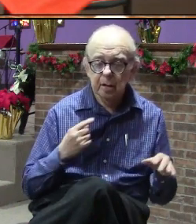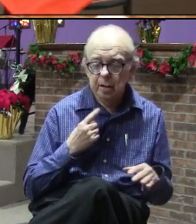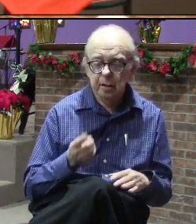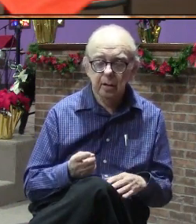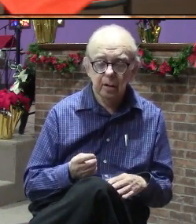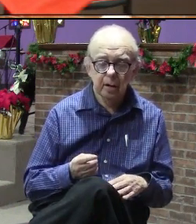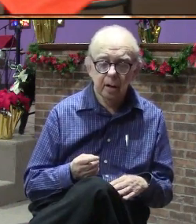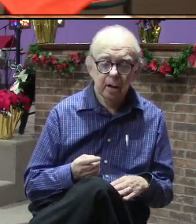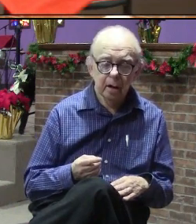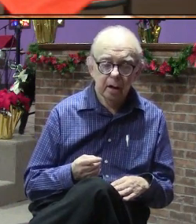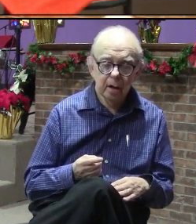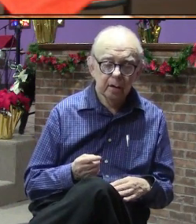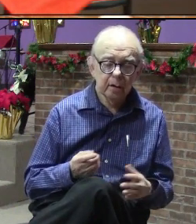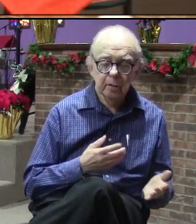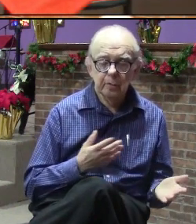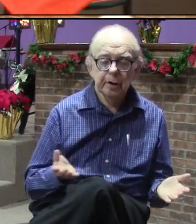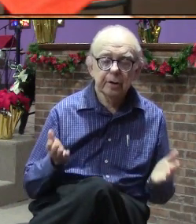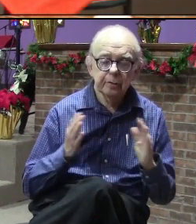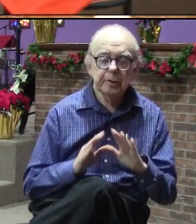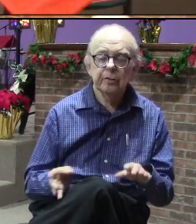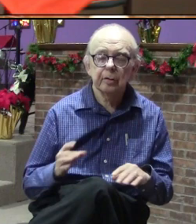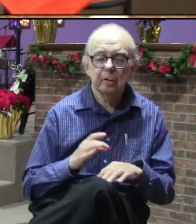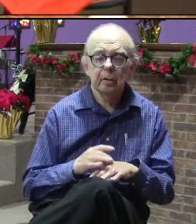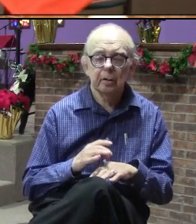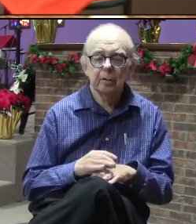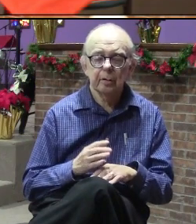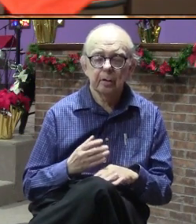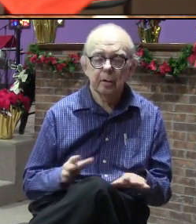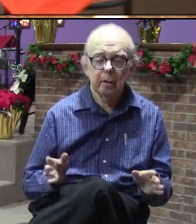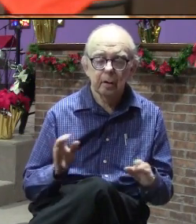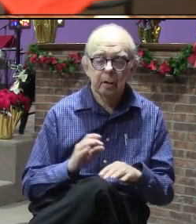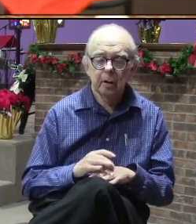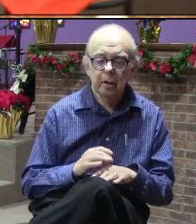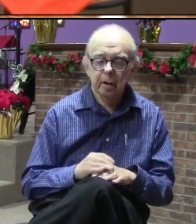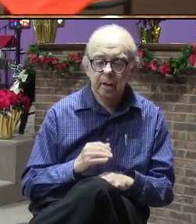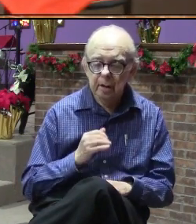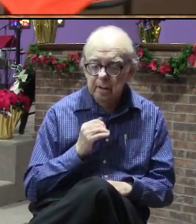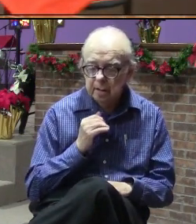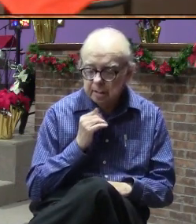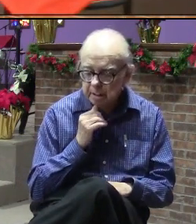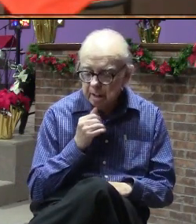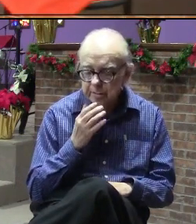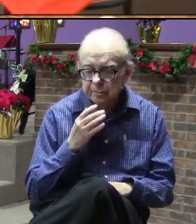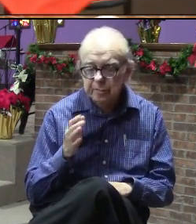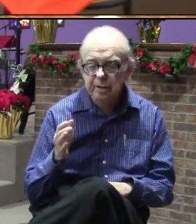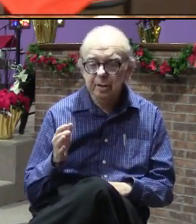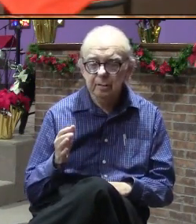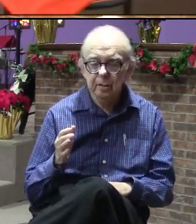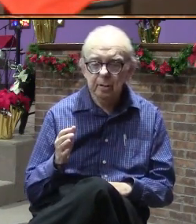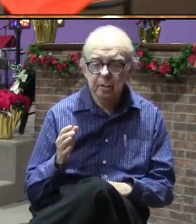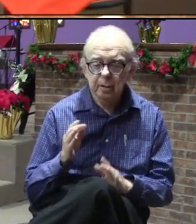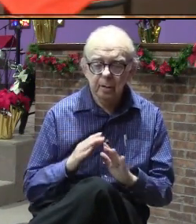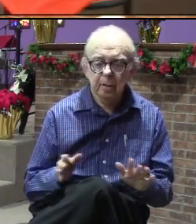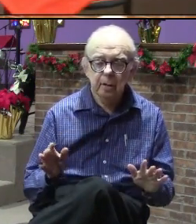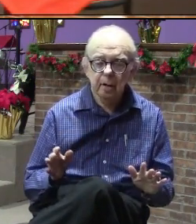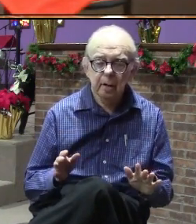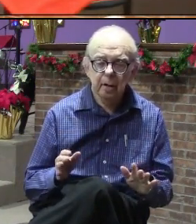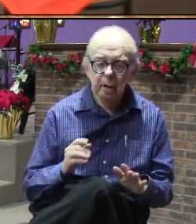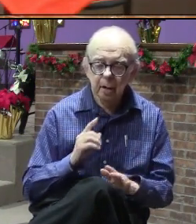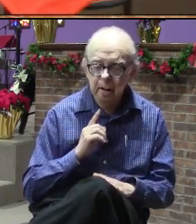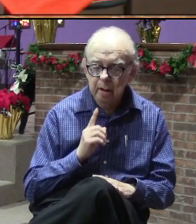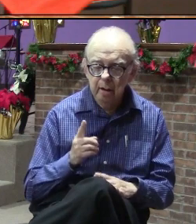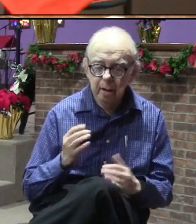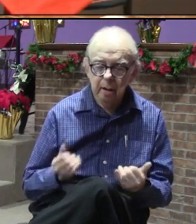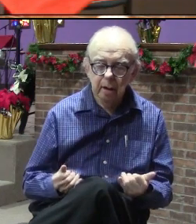"Peace. We're bringing you peace on earth." The peace on earth is not treaties. The peace on earth is now